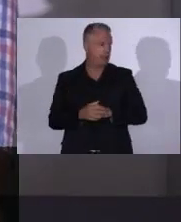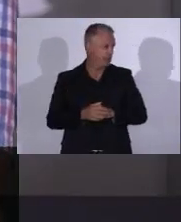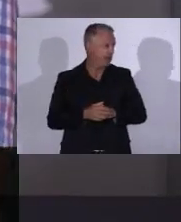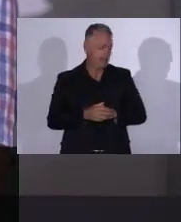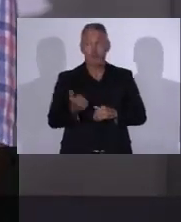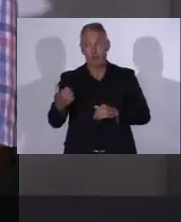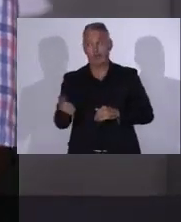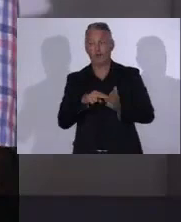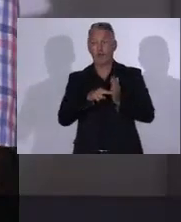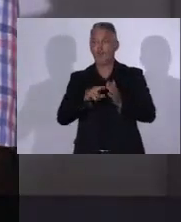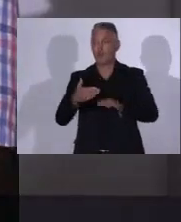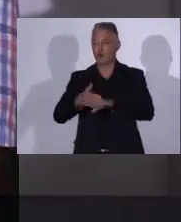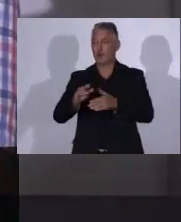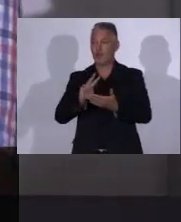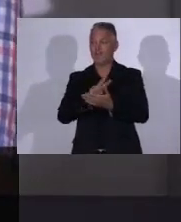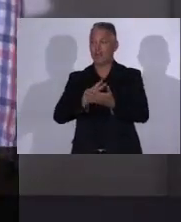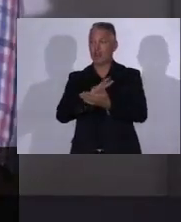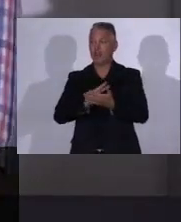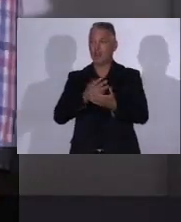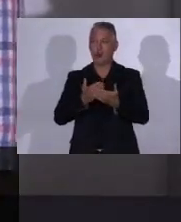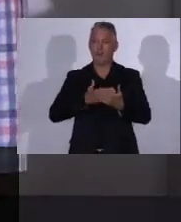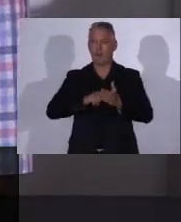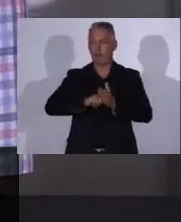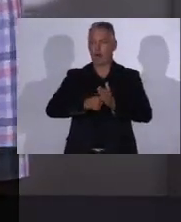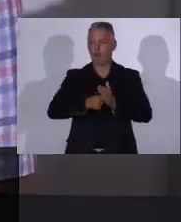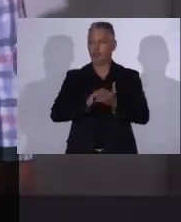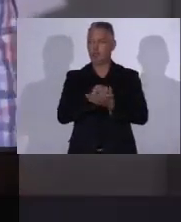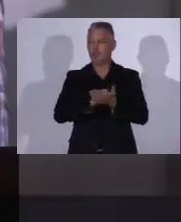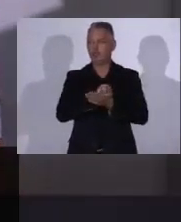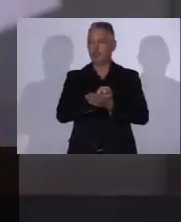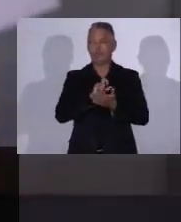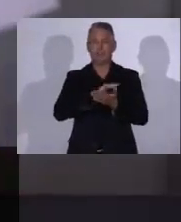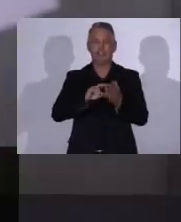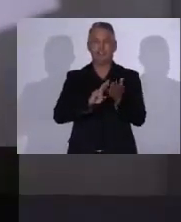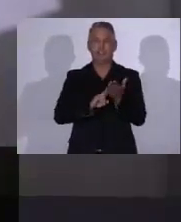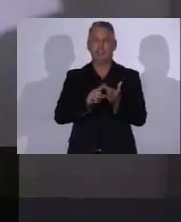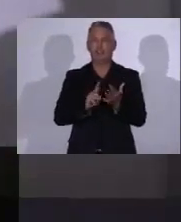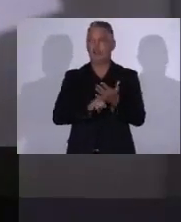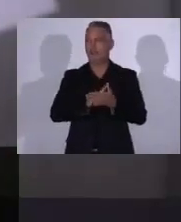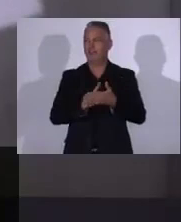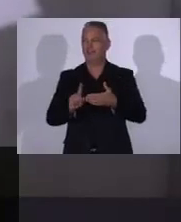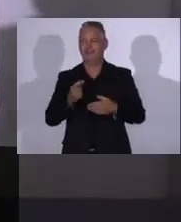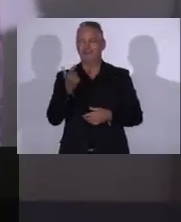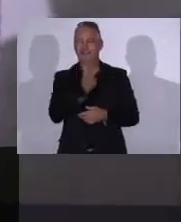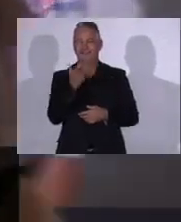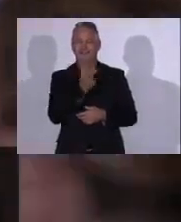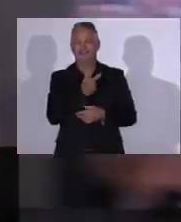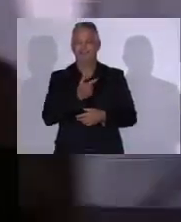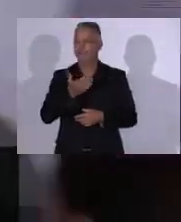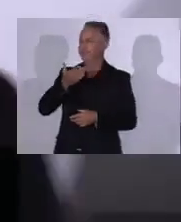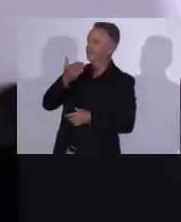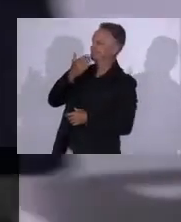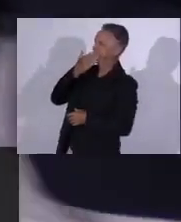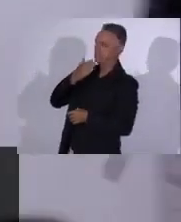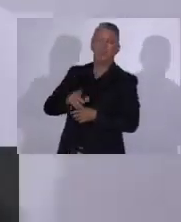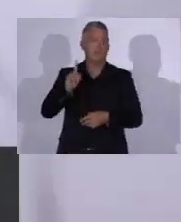out on my blocked YouTube channel. All right. And I think what's really interesting, the activity-based